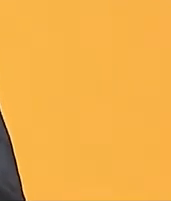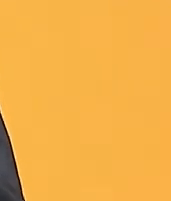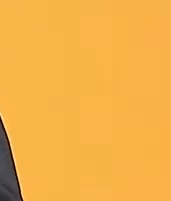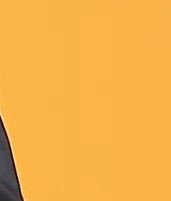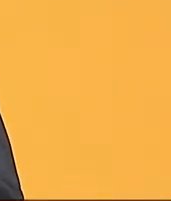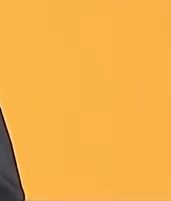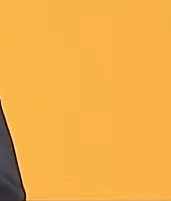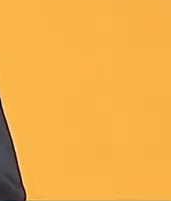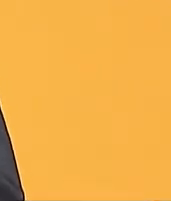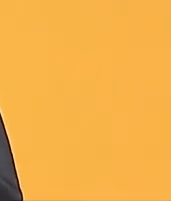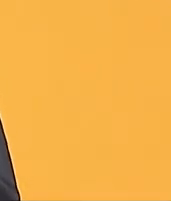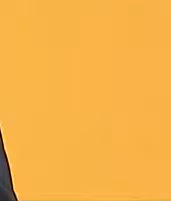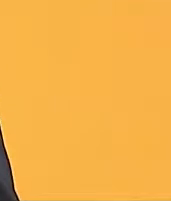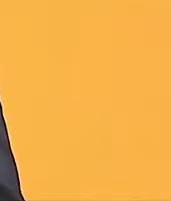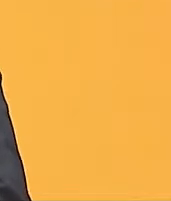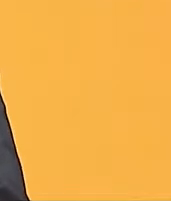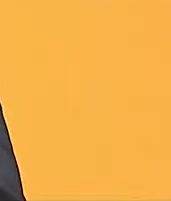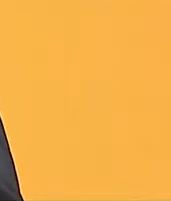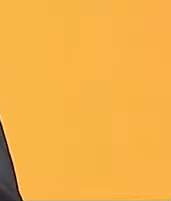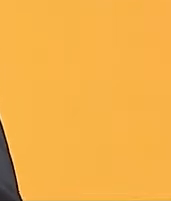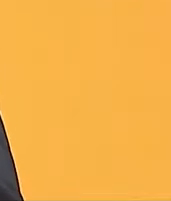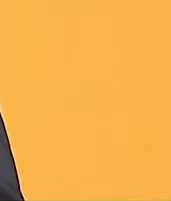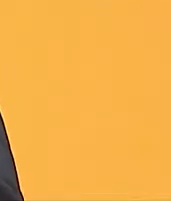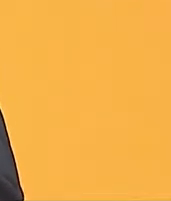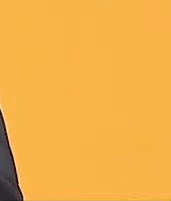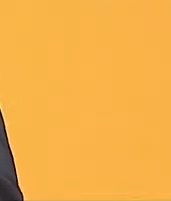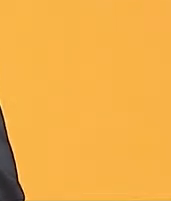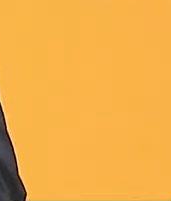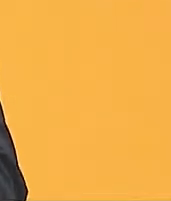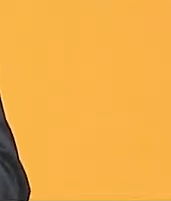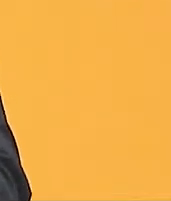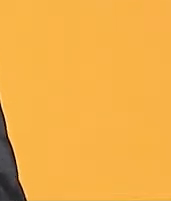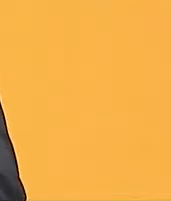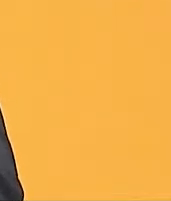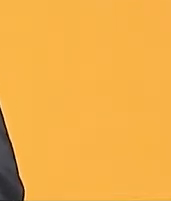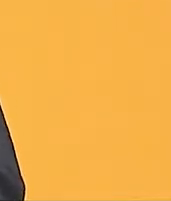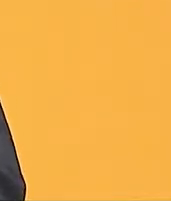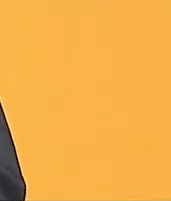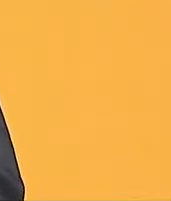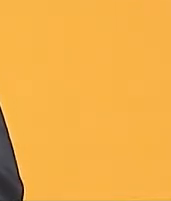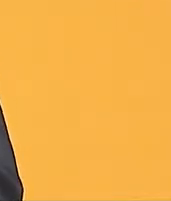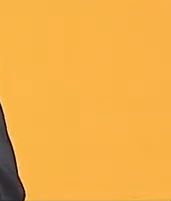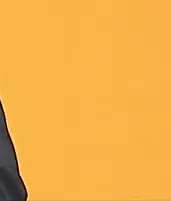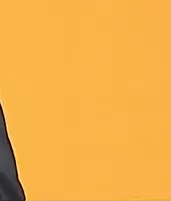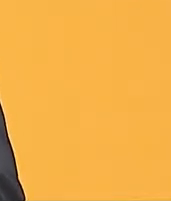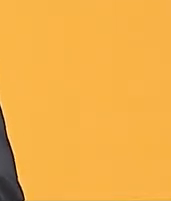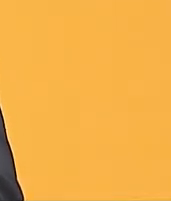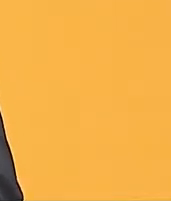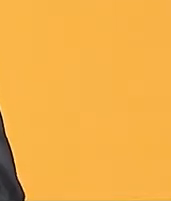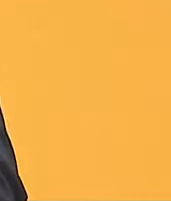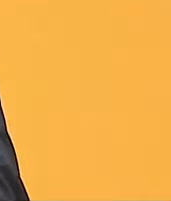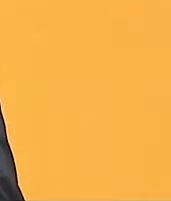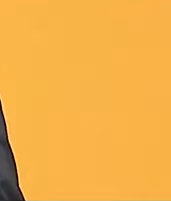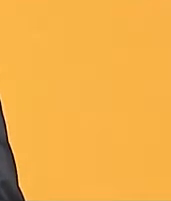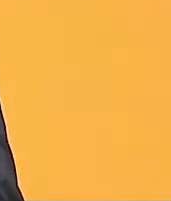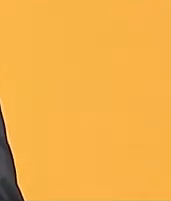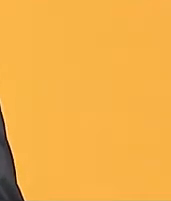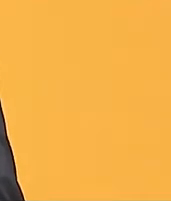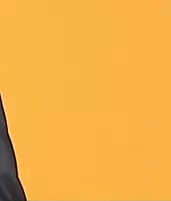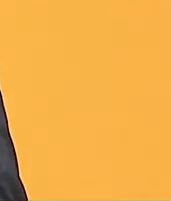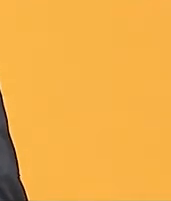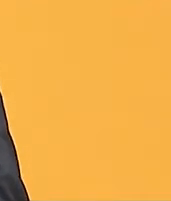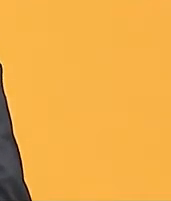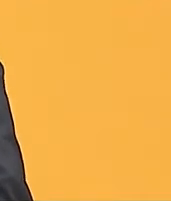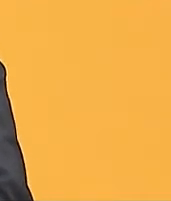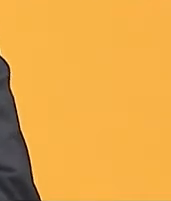certain percentage to the treasury and we cannot pay the workers. So we must make profit to pay the workers, to sustain